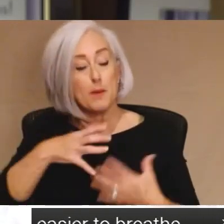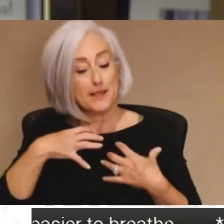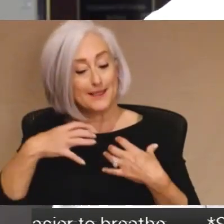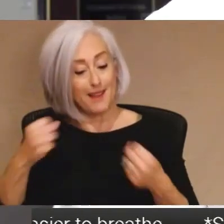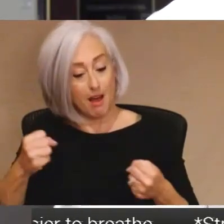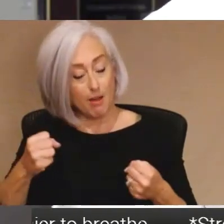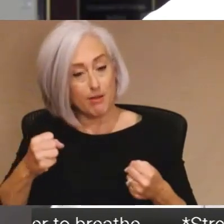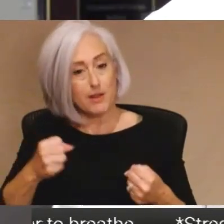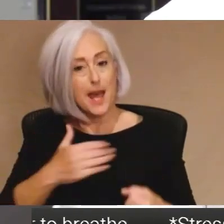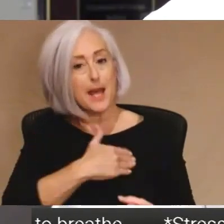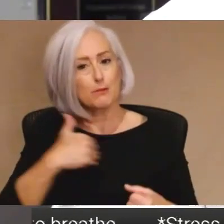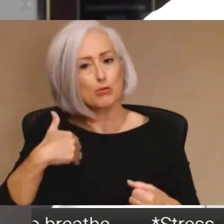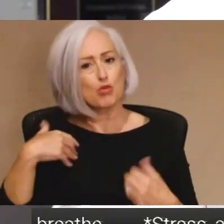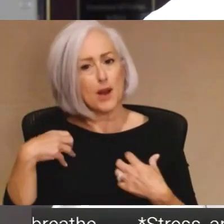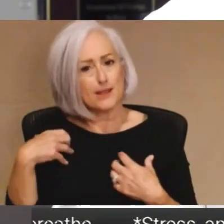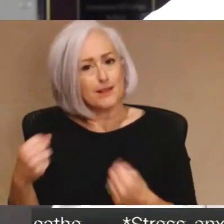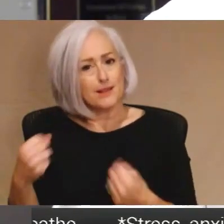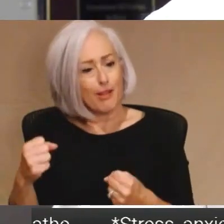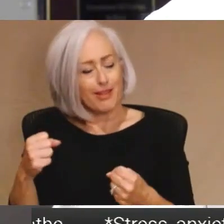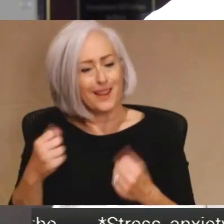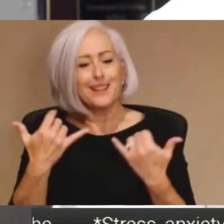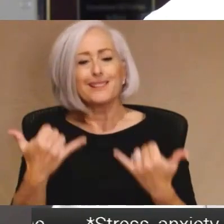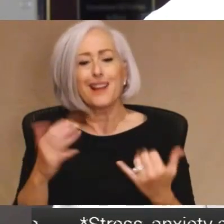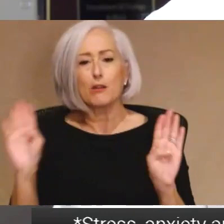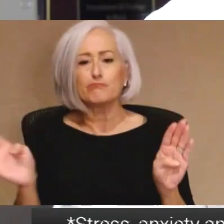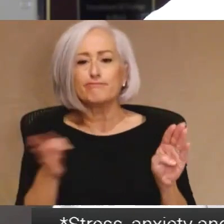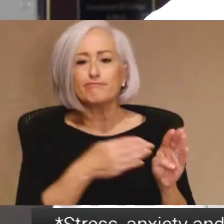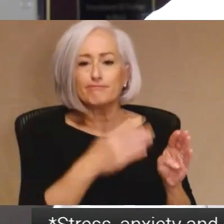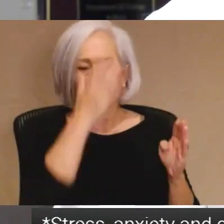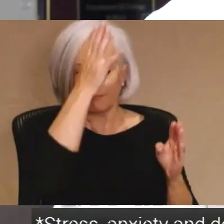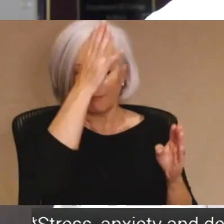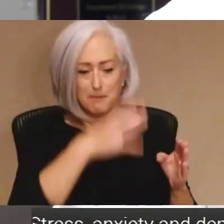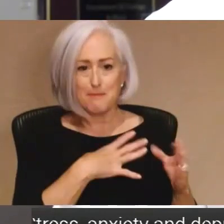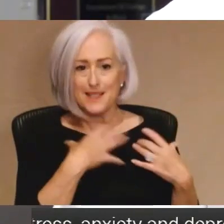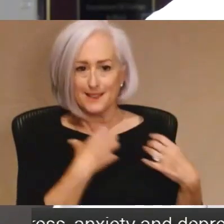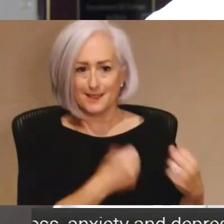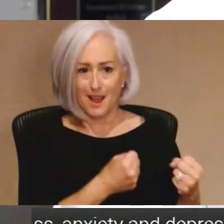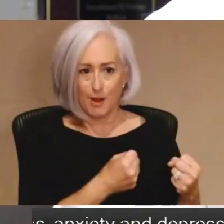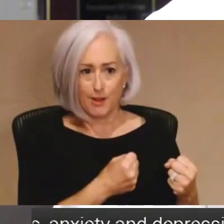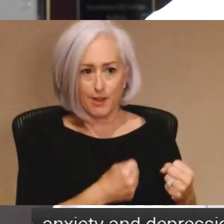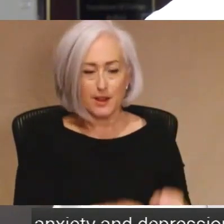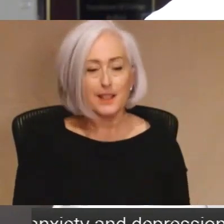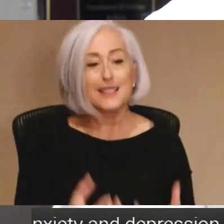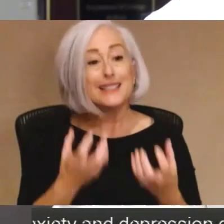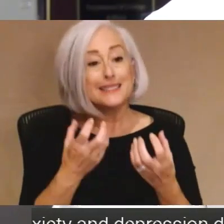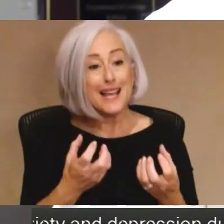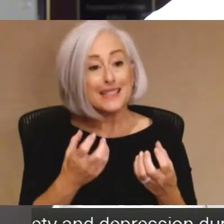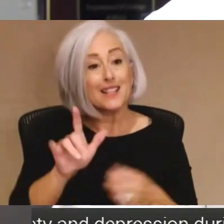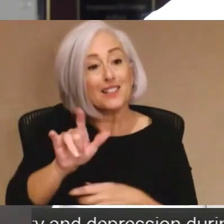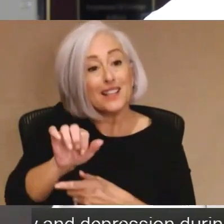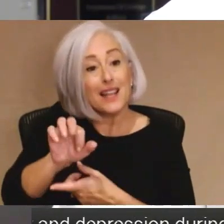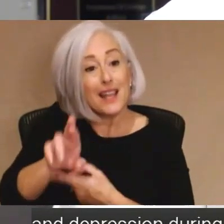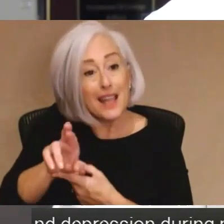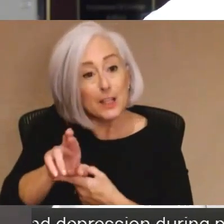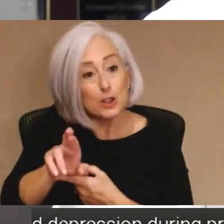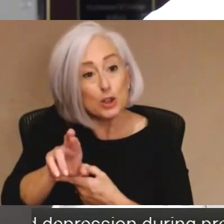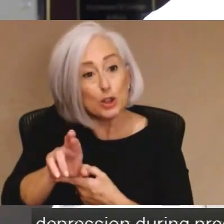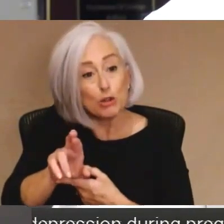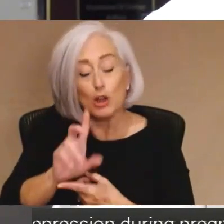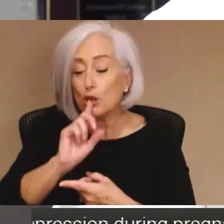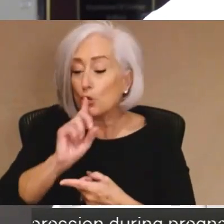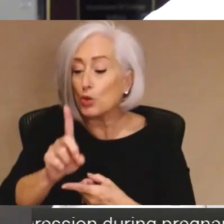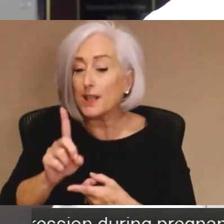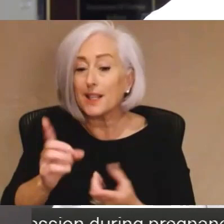men's health. The third thing I'd like people to know is that testicular cancer is one of the true success stories of medicine. It is one of the most highly